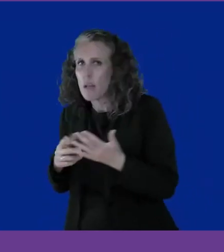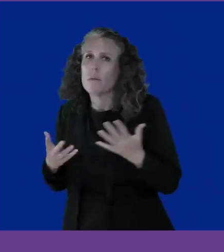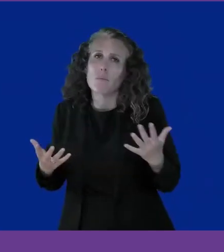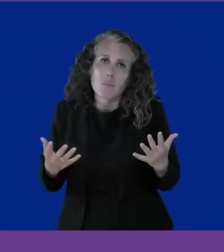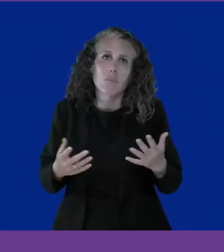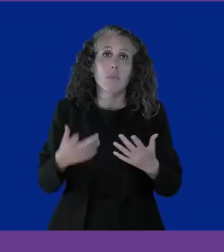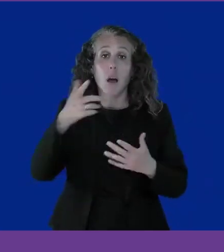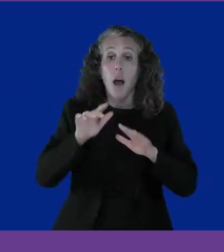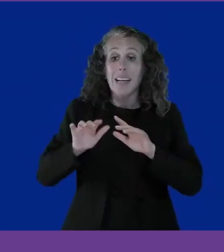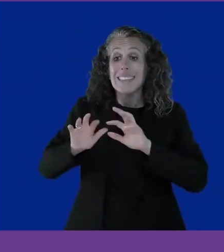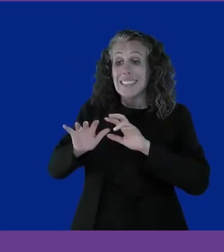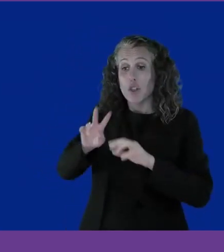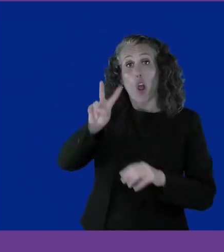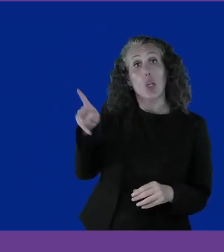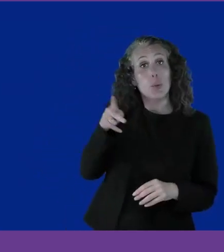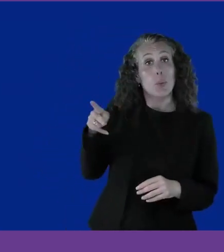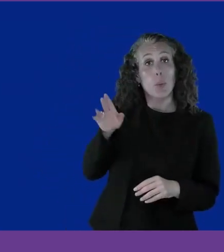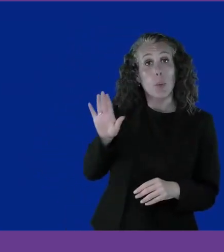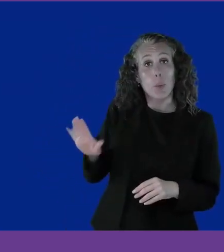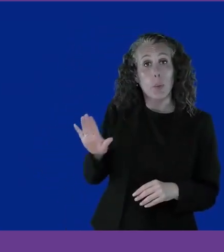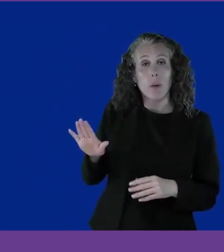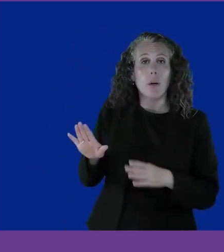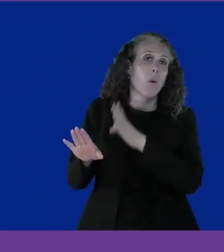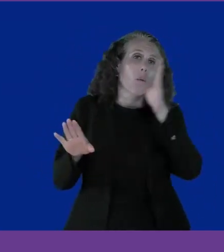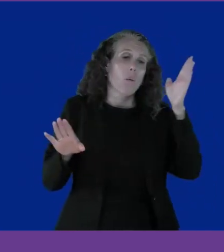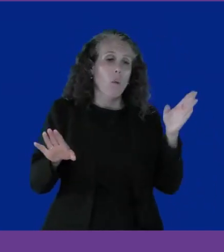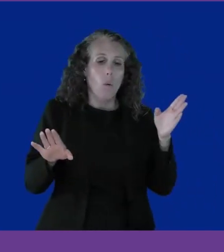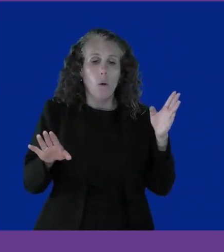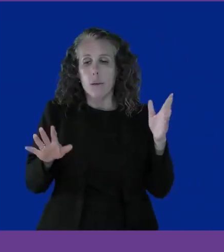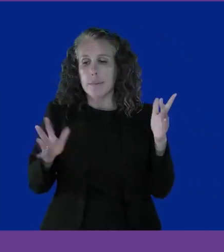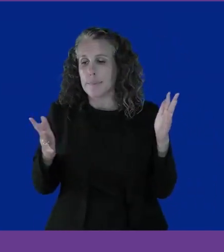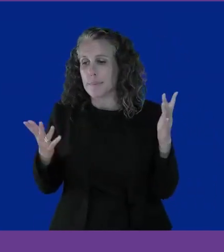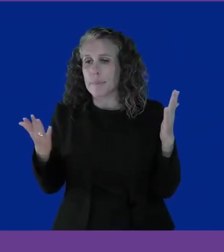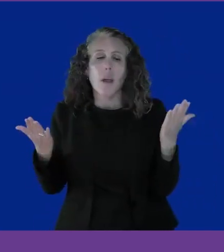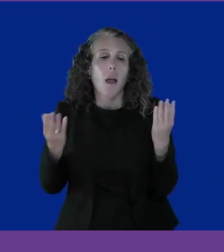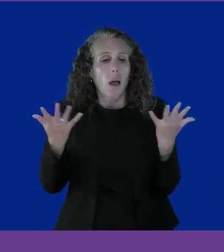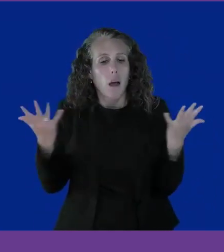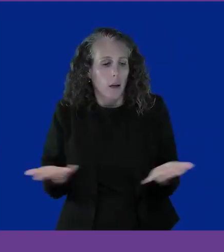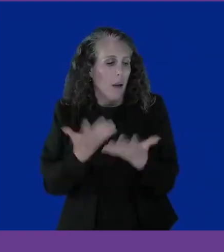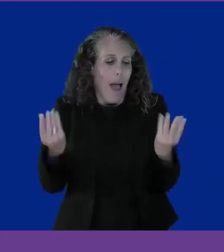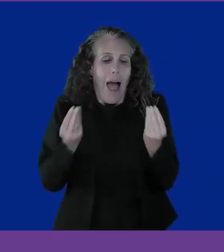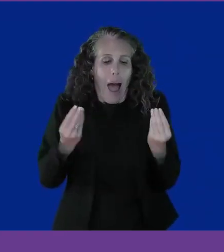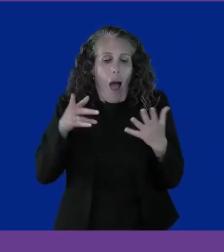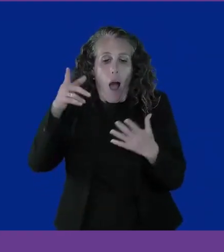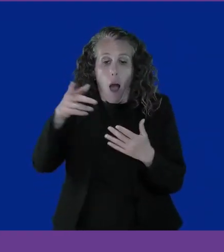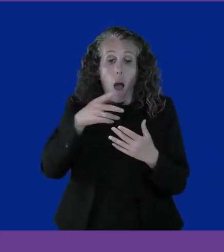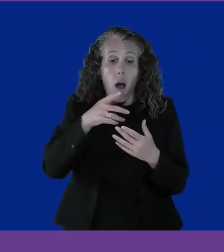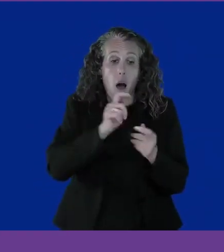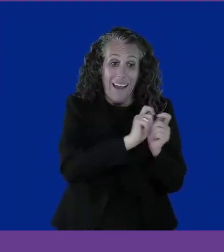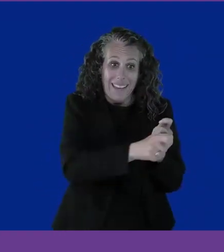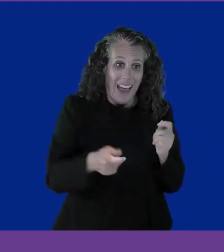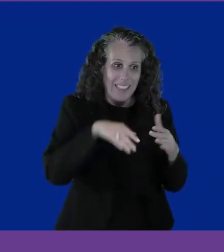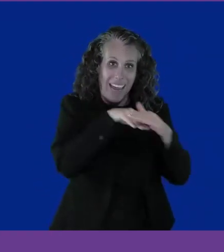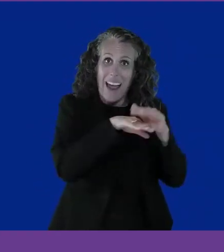the digital euro, but also the measures to improve the accessibility, the access to cash